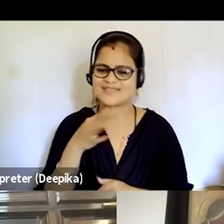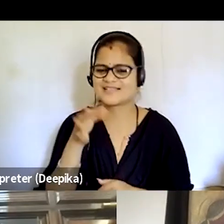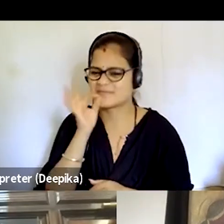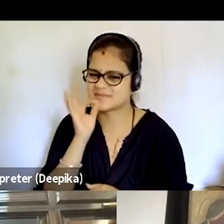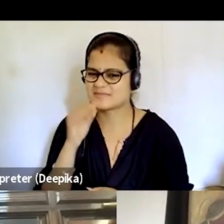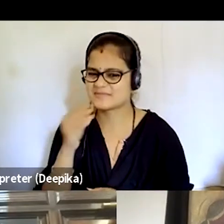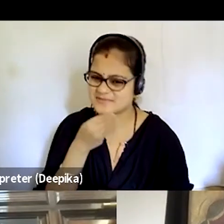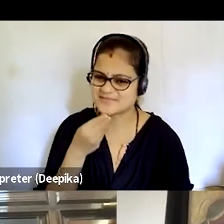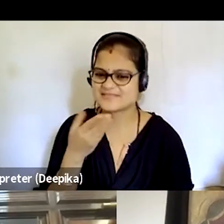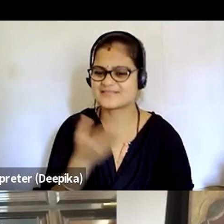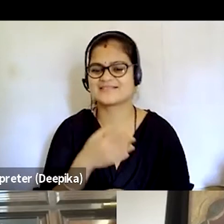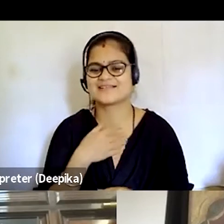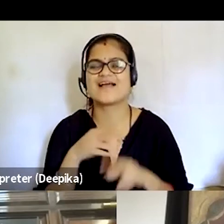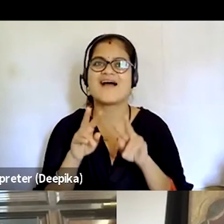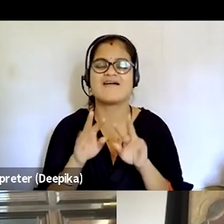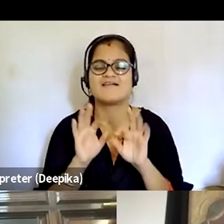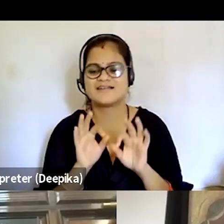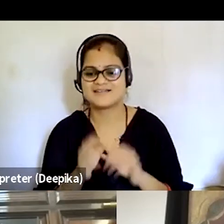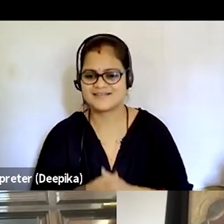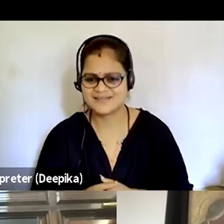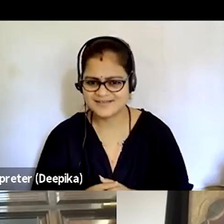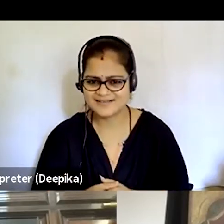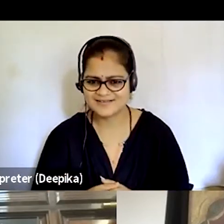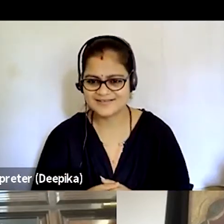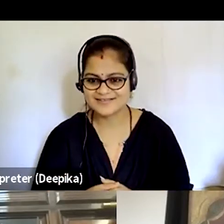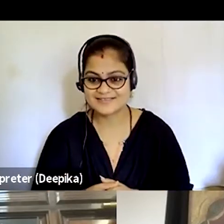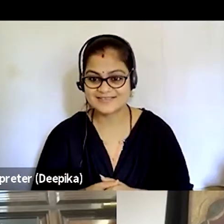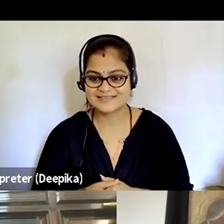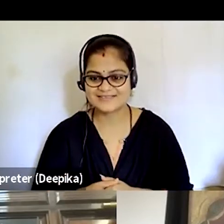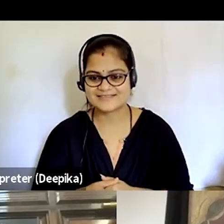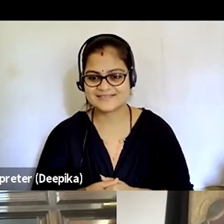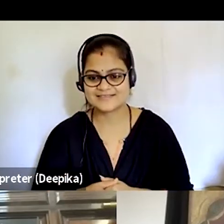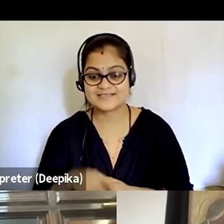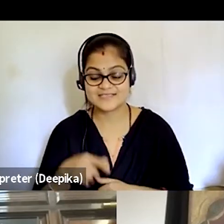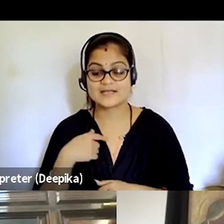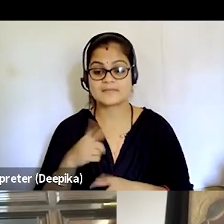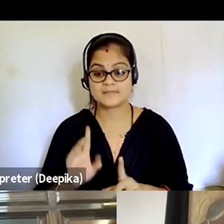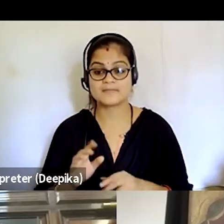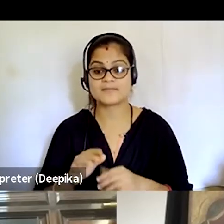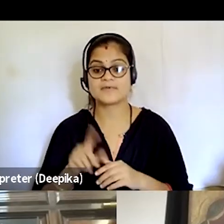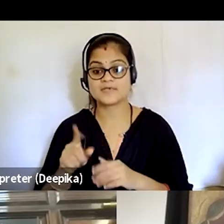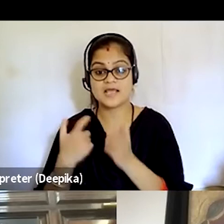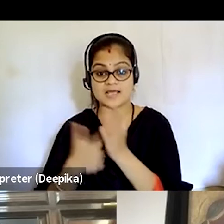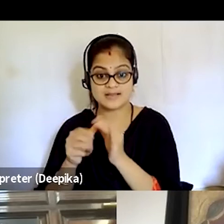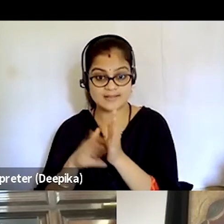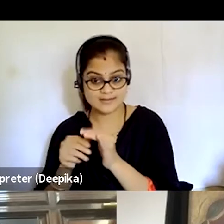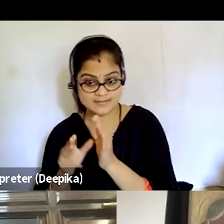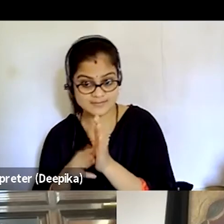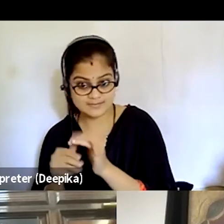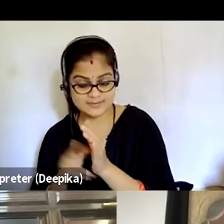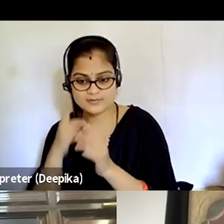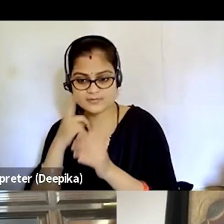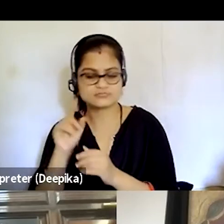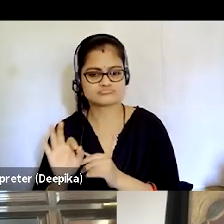in B flat? It looked at me like I was a freak. But then eventually Rama Mani was on our stage and she gave us a